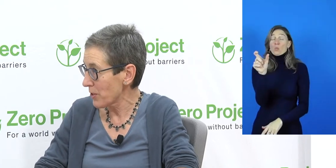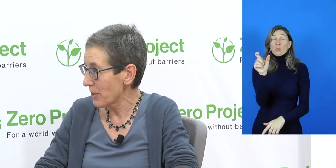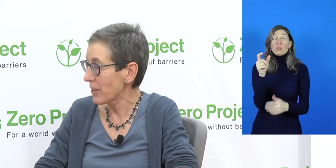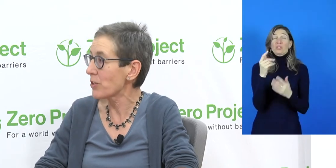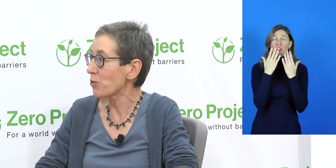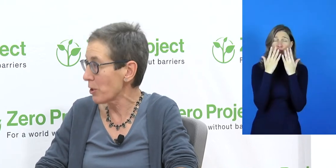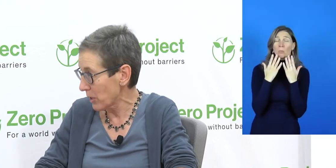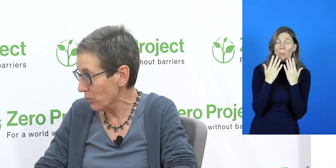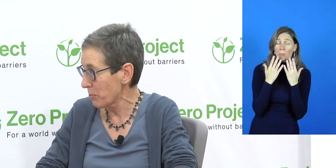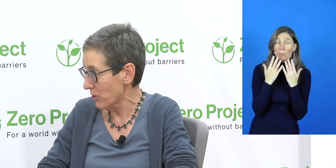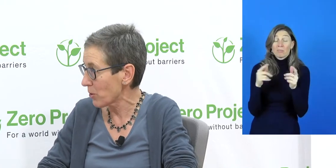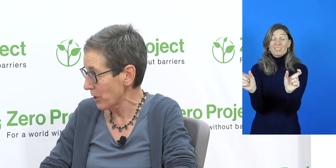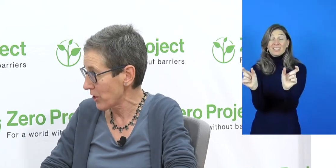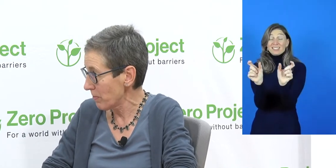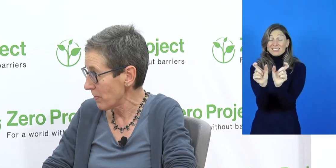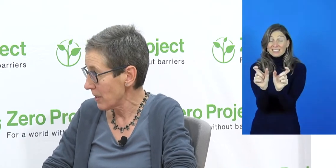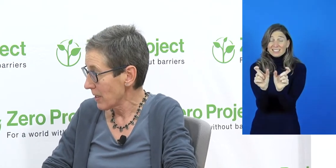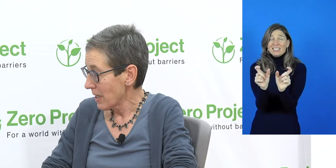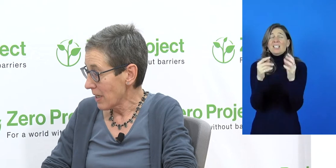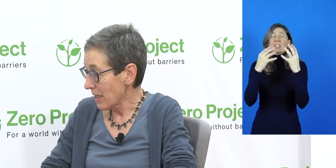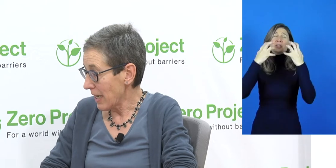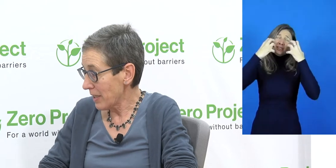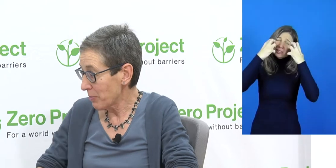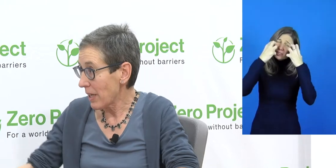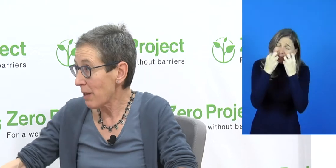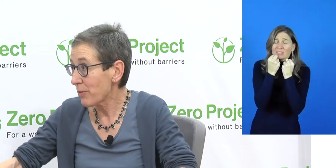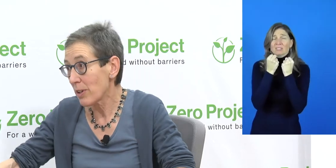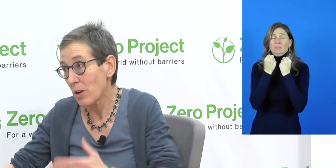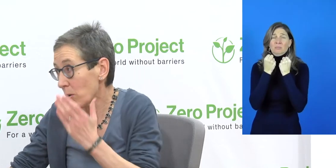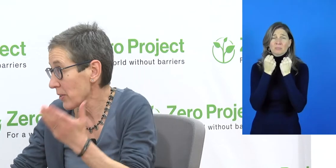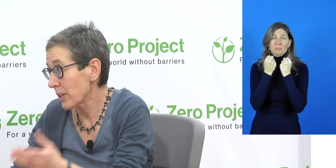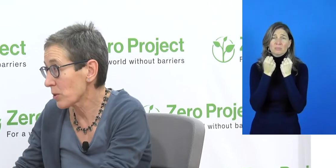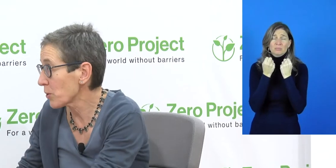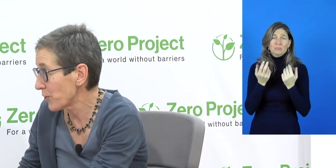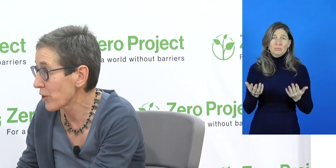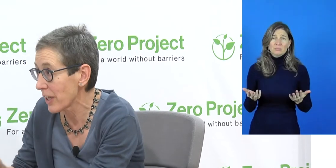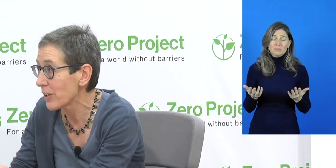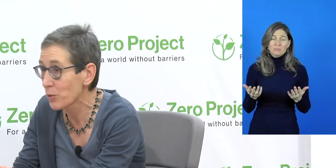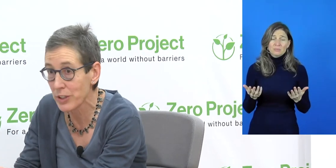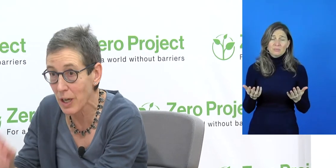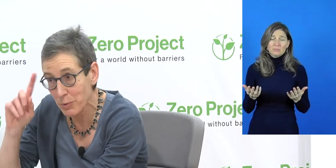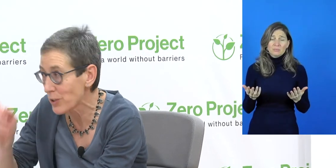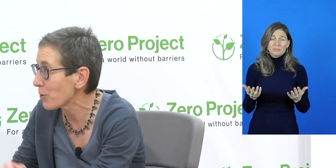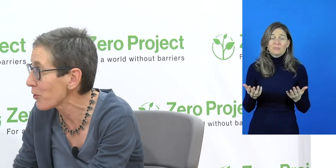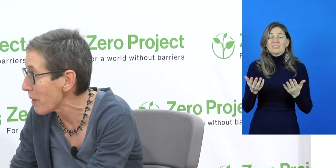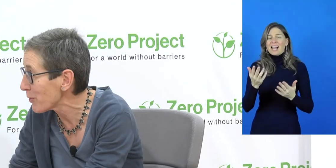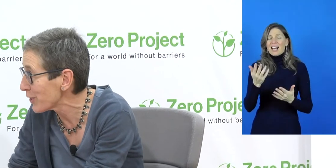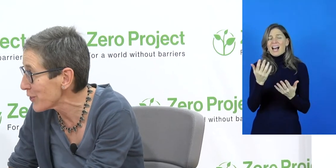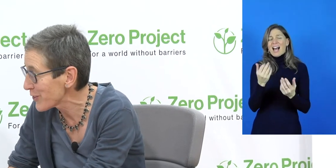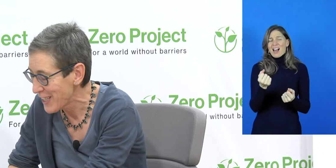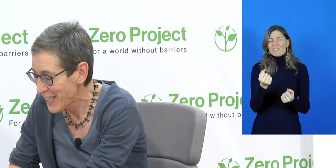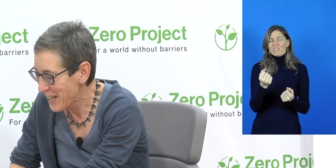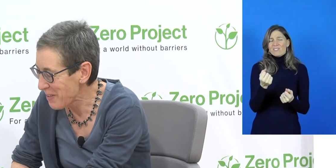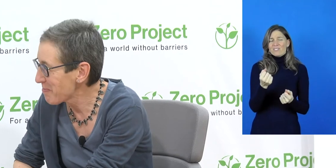words, it's extremely grim situation. I have, I think, a good figure, and I need to read it out because I don't remember